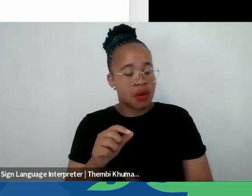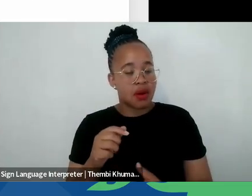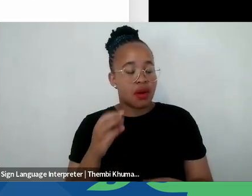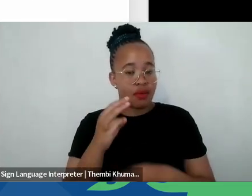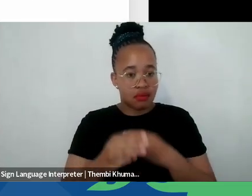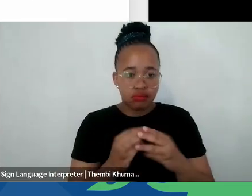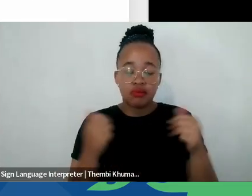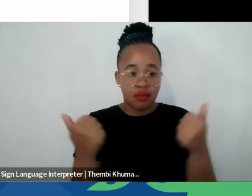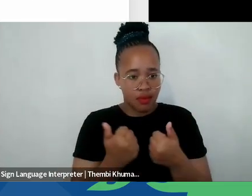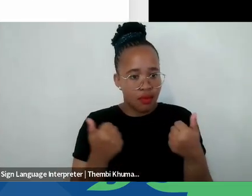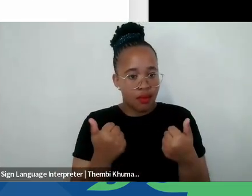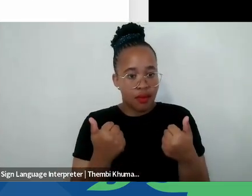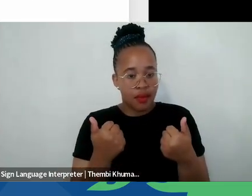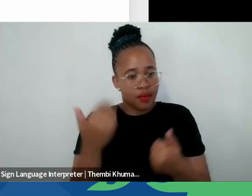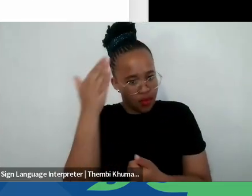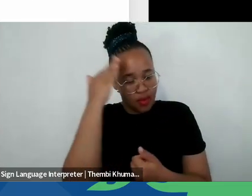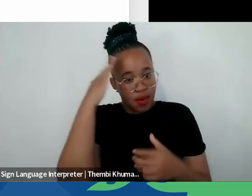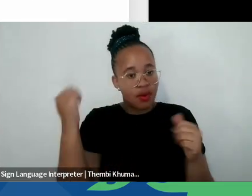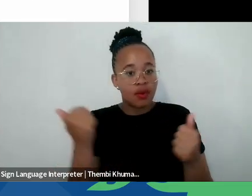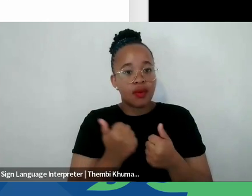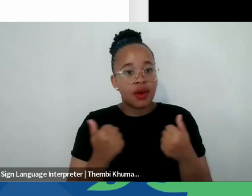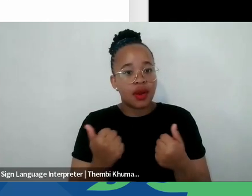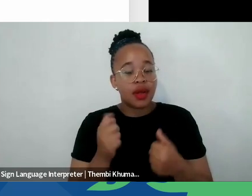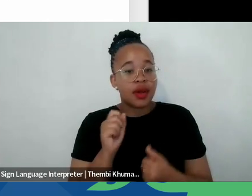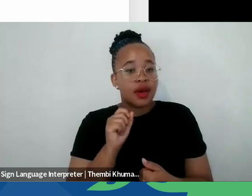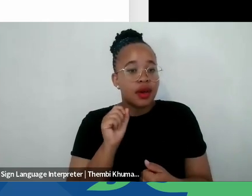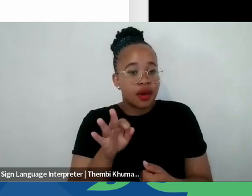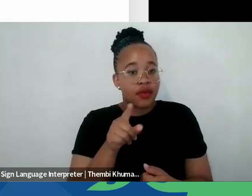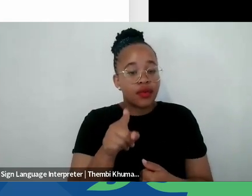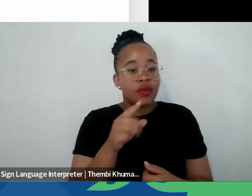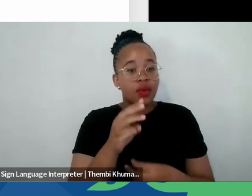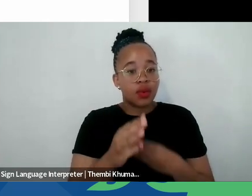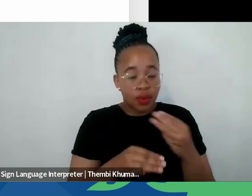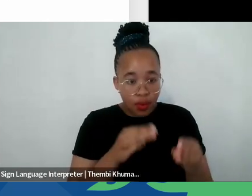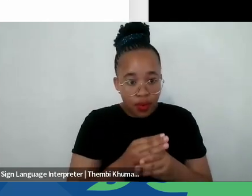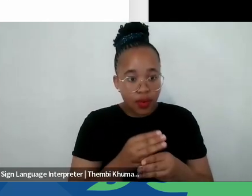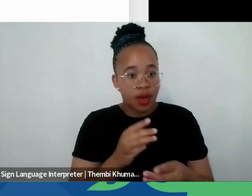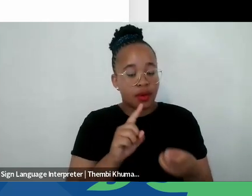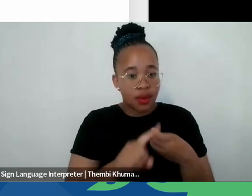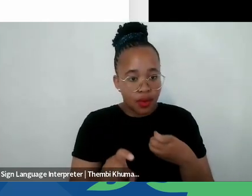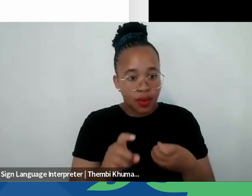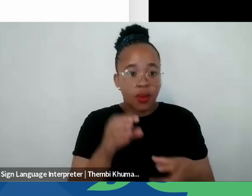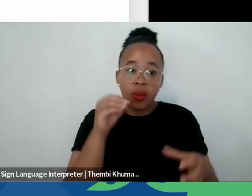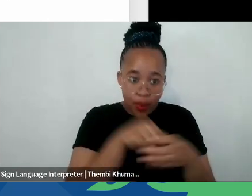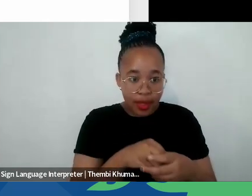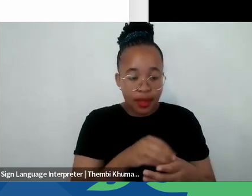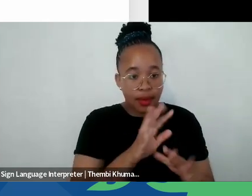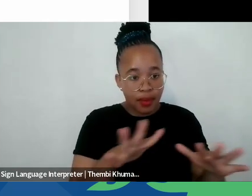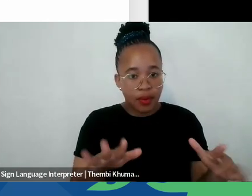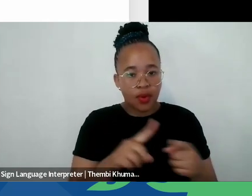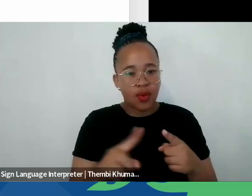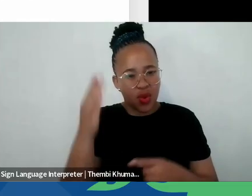We know from our work that if you work with people from lower socioeconomic